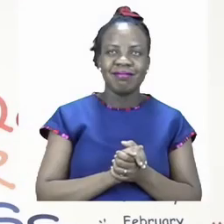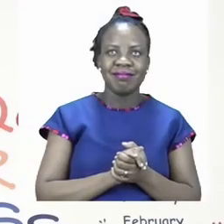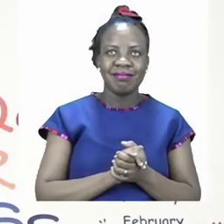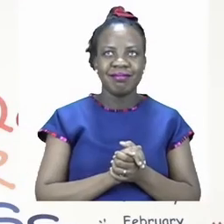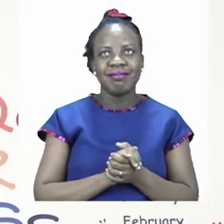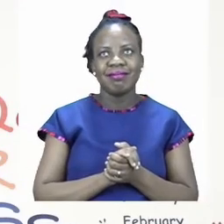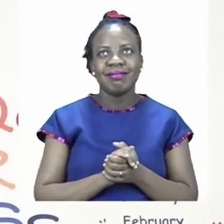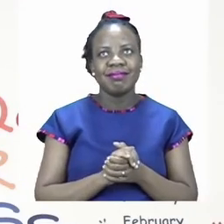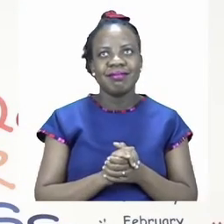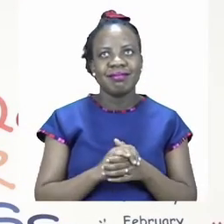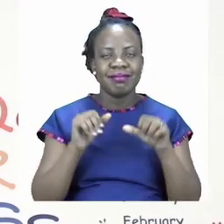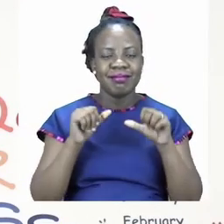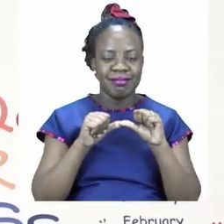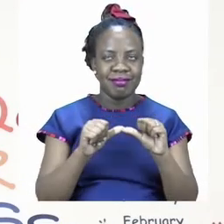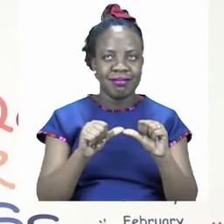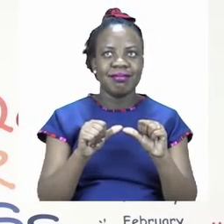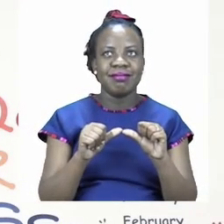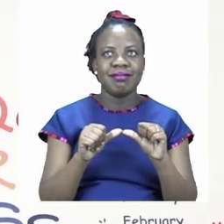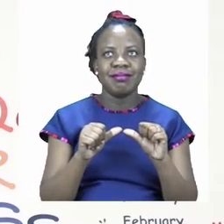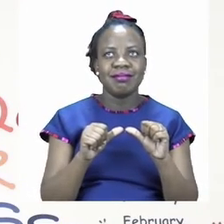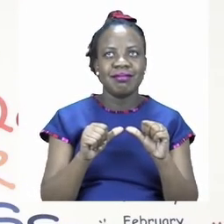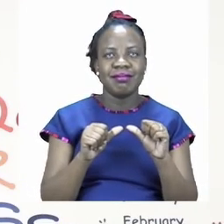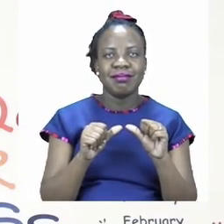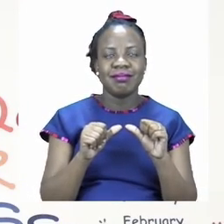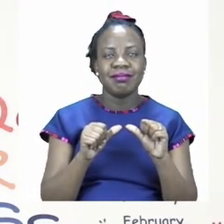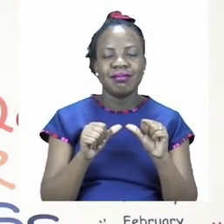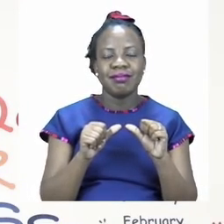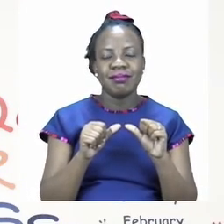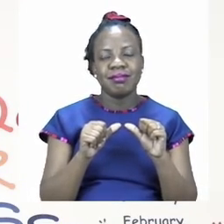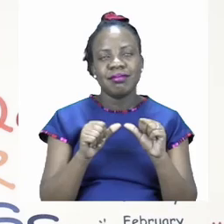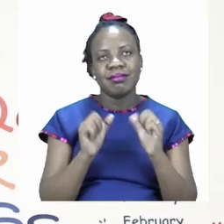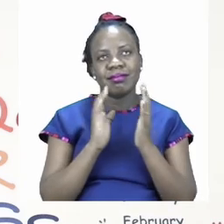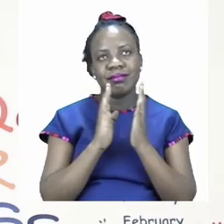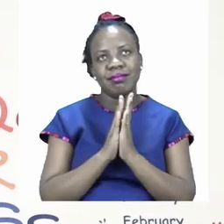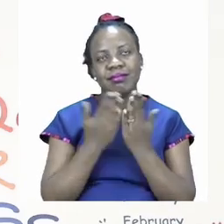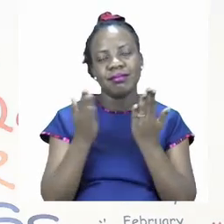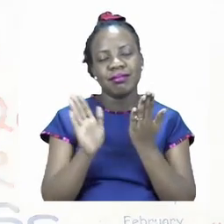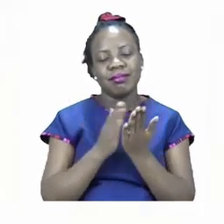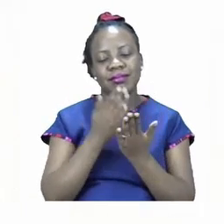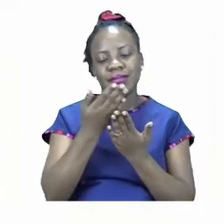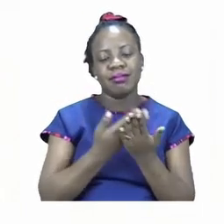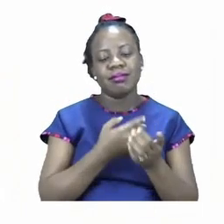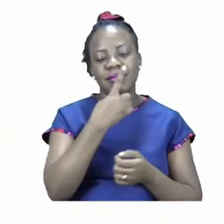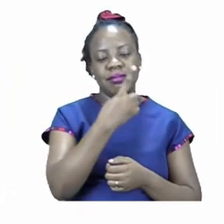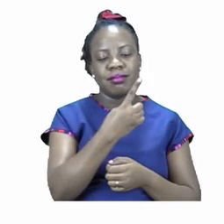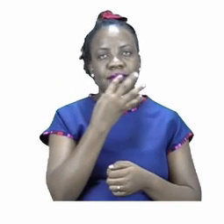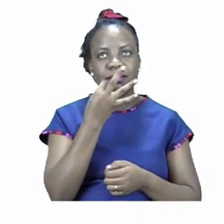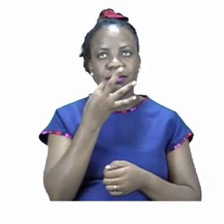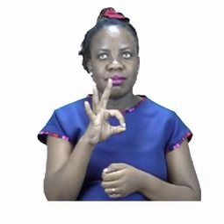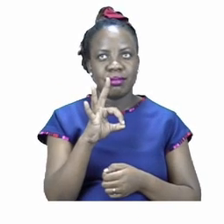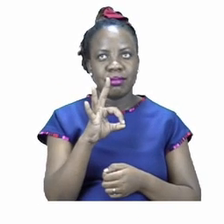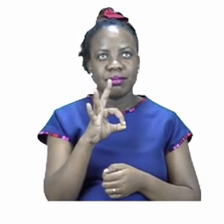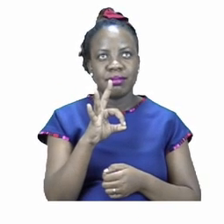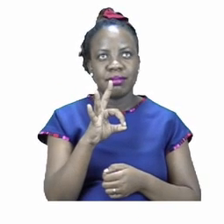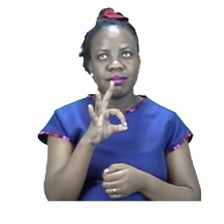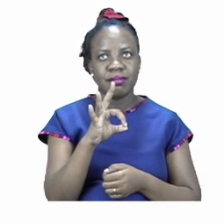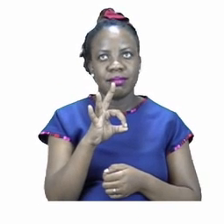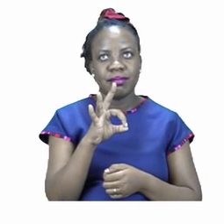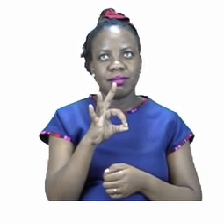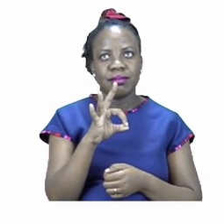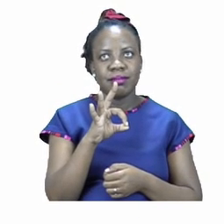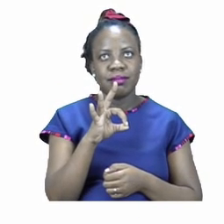For the next part of our exercise, boys and girls, let's go to page 19. On page 19, we are going to be